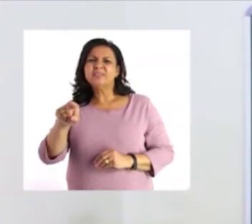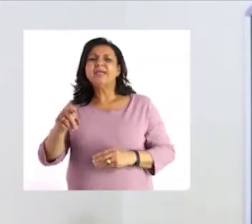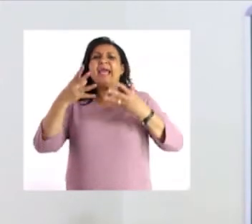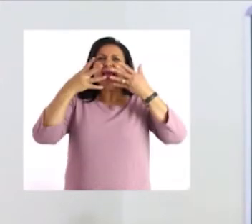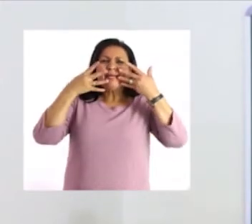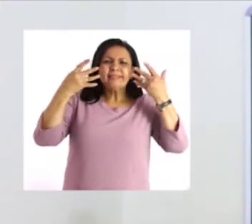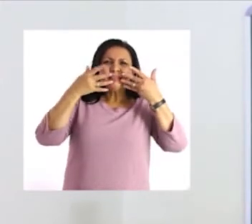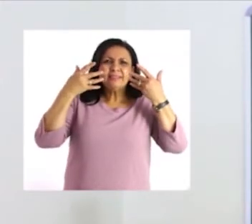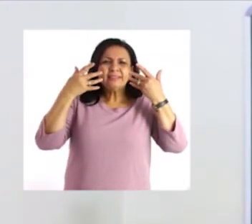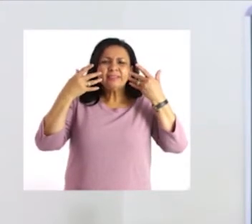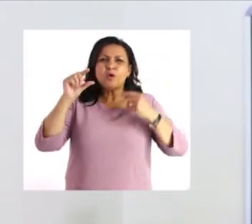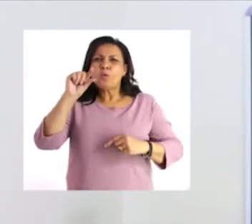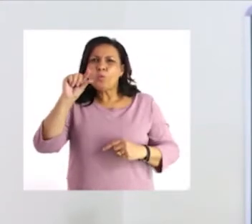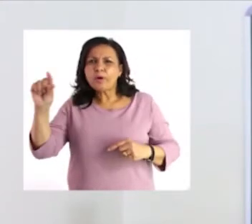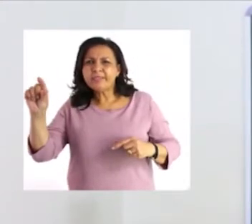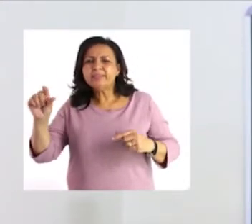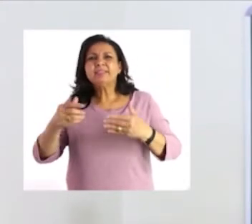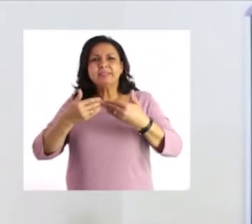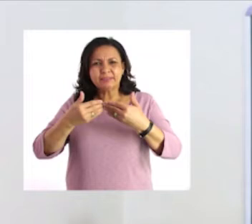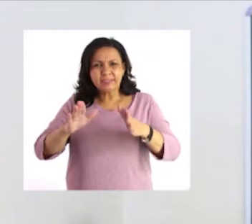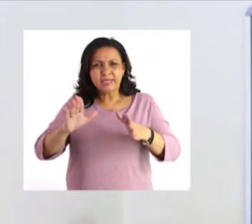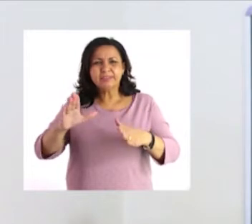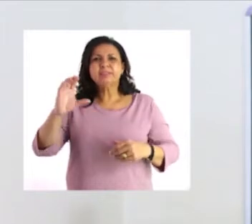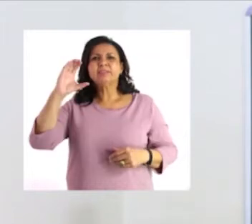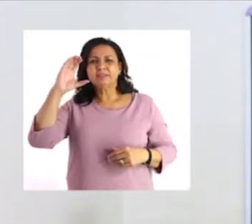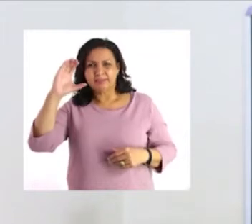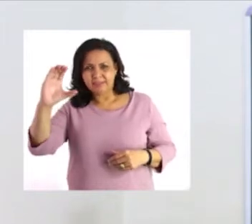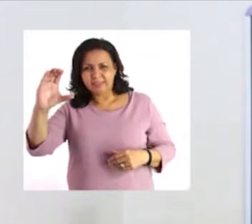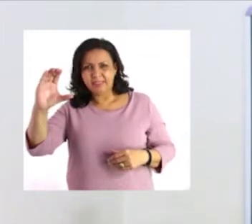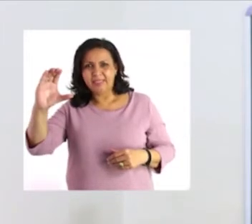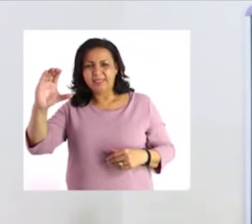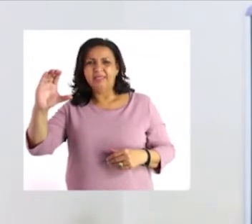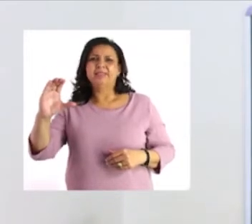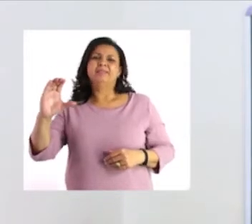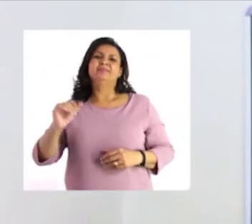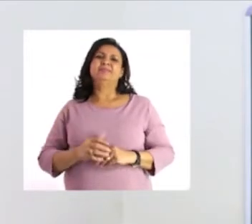Cat. K, cat.